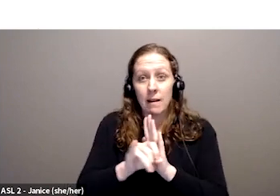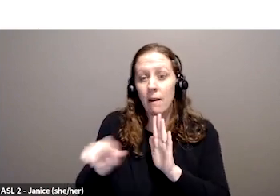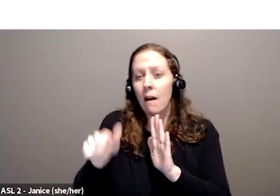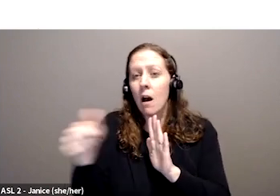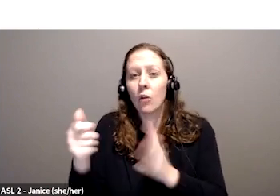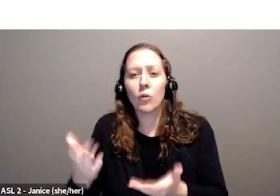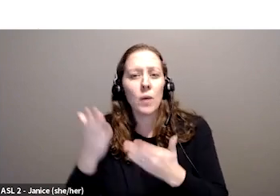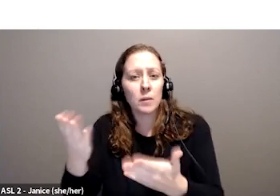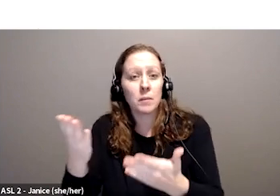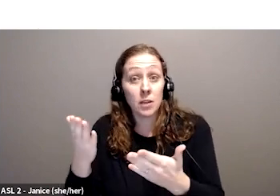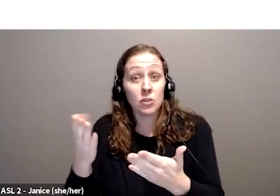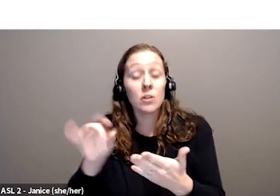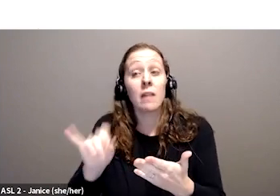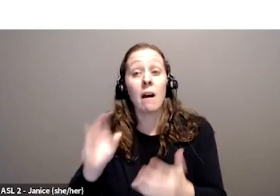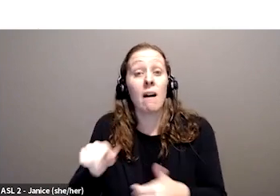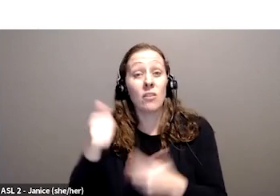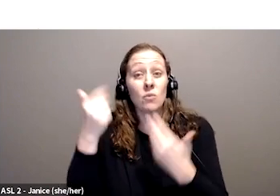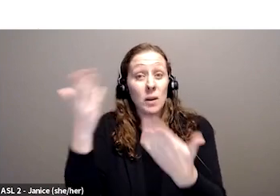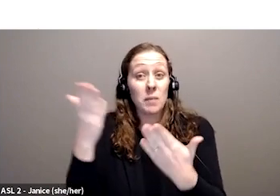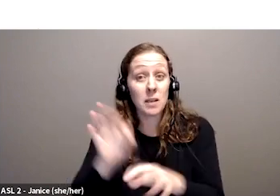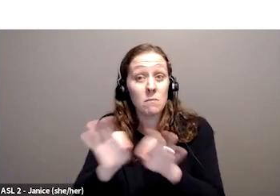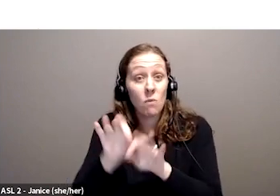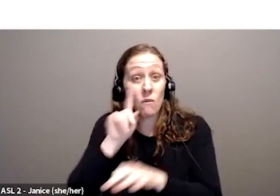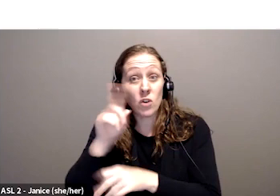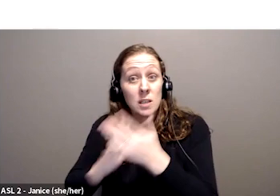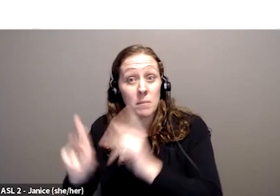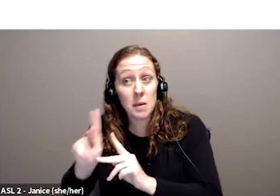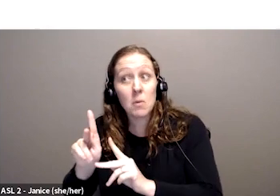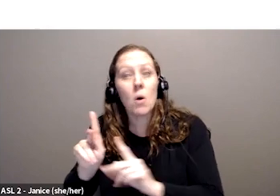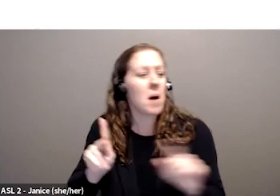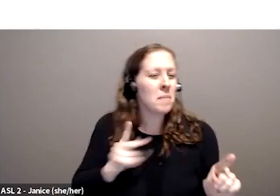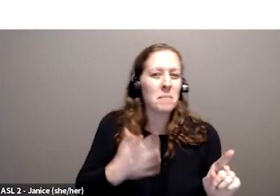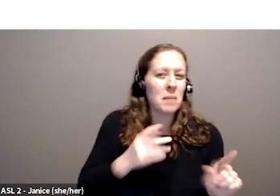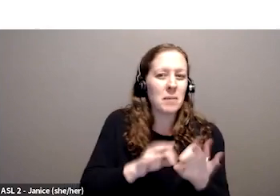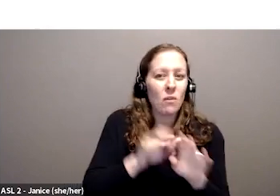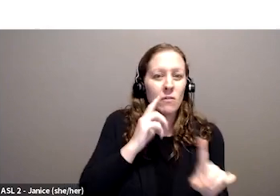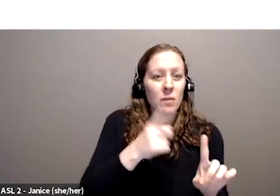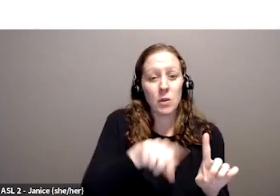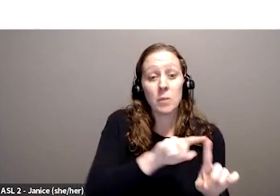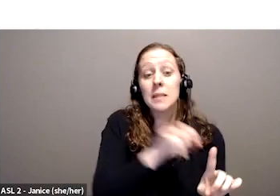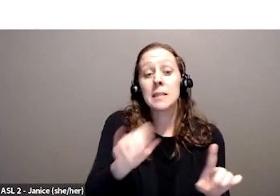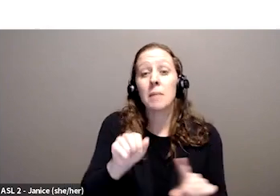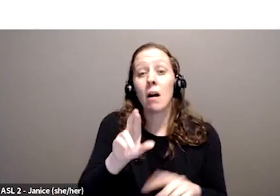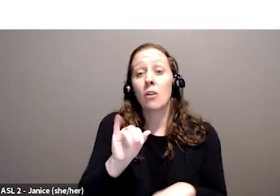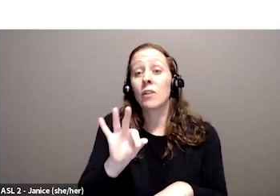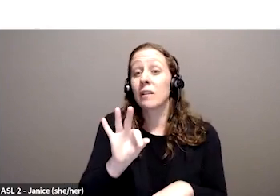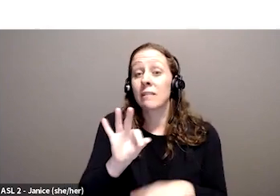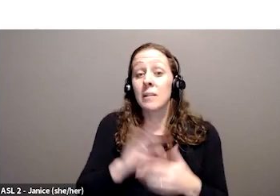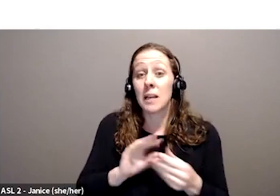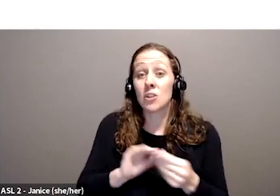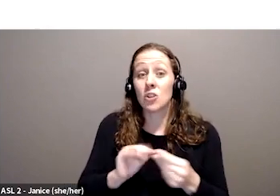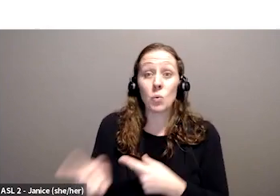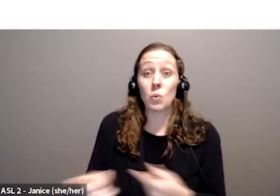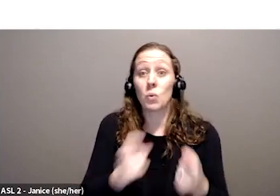recommendations, which may be important for some people, but less important for others. And as Arif mentioned, recruitment for the second Delphi survey